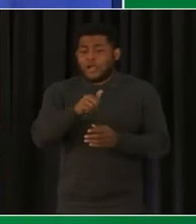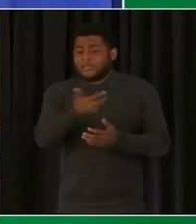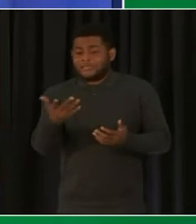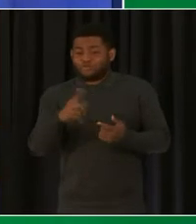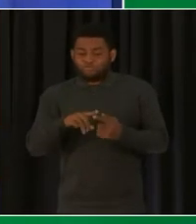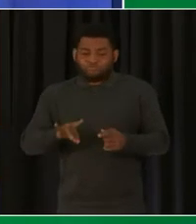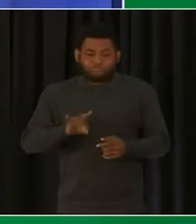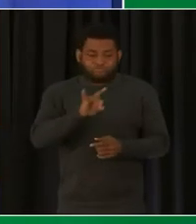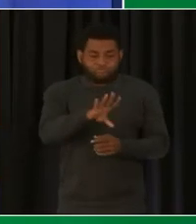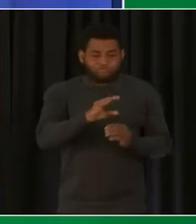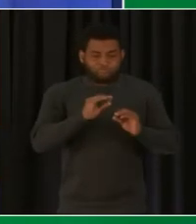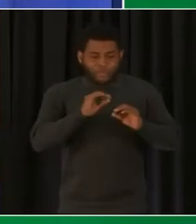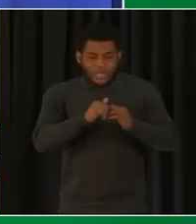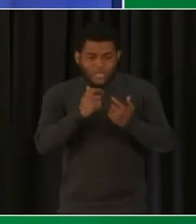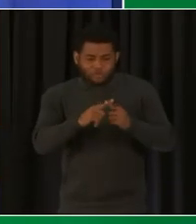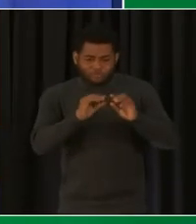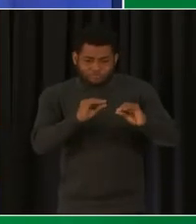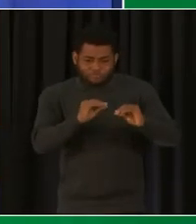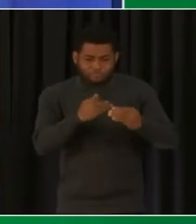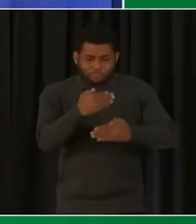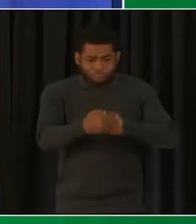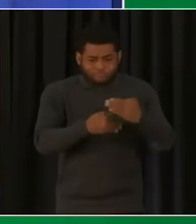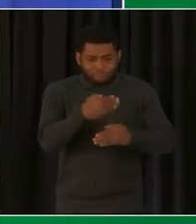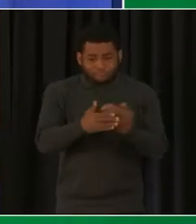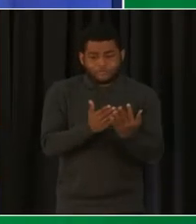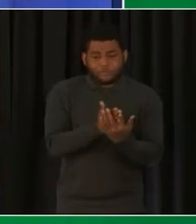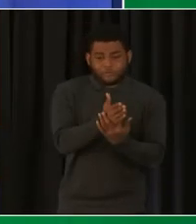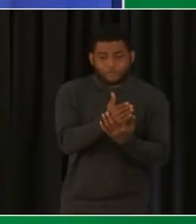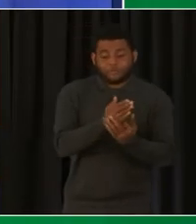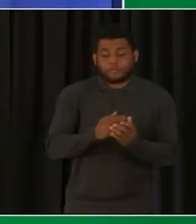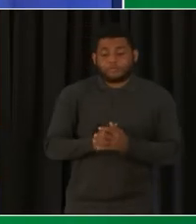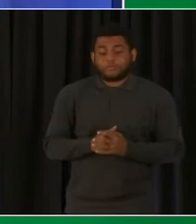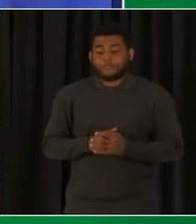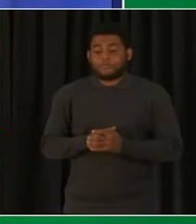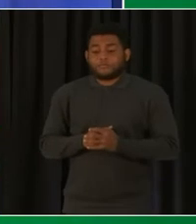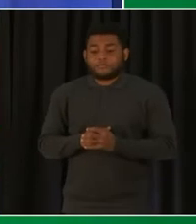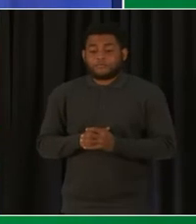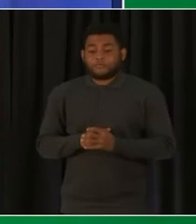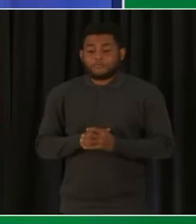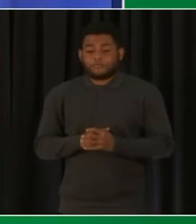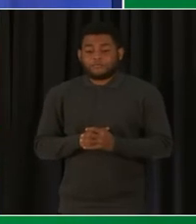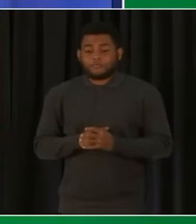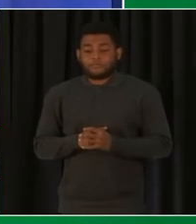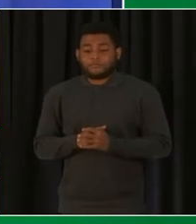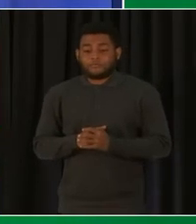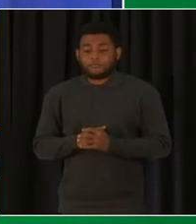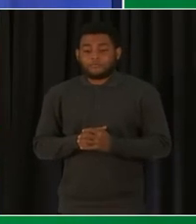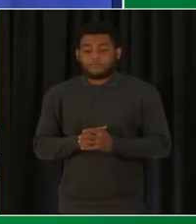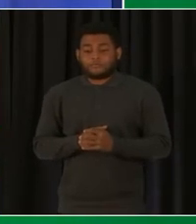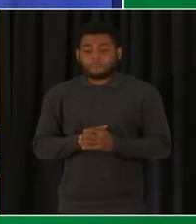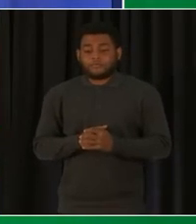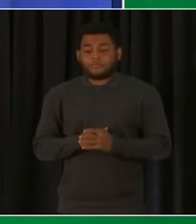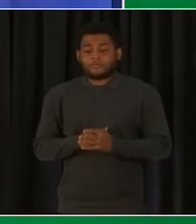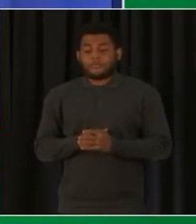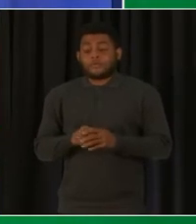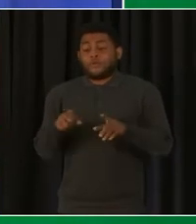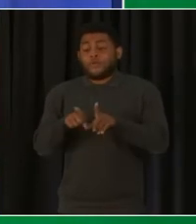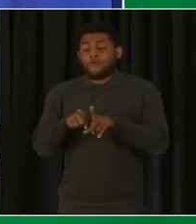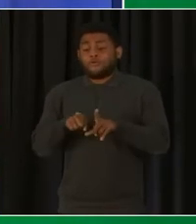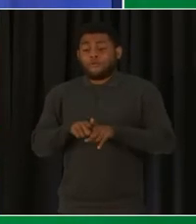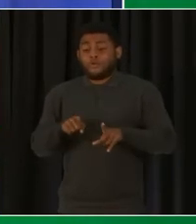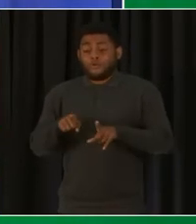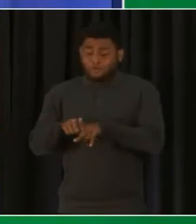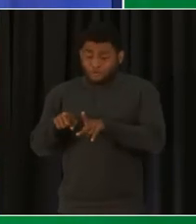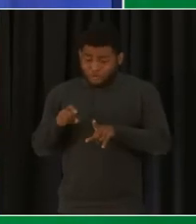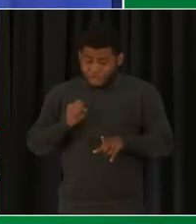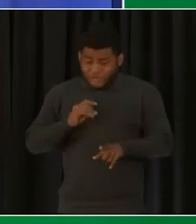on-site staffing supervisors that are supporting the on-site testing events also have tips and tools that they